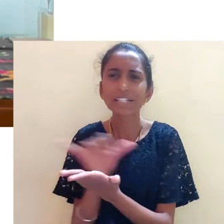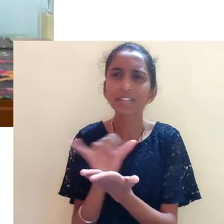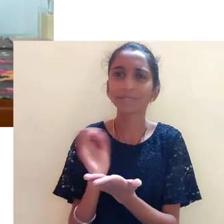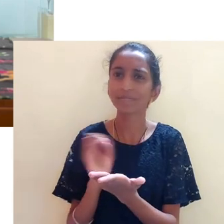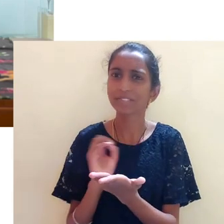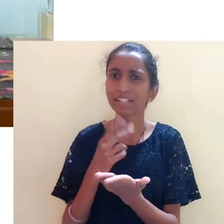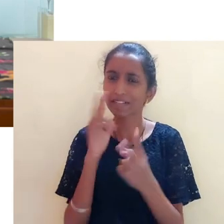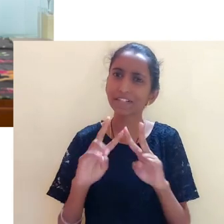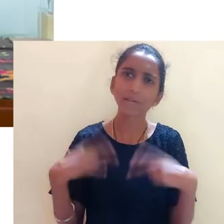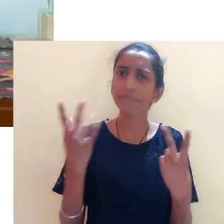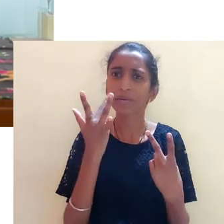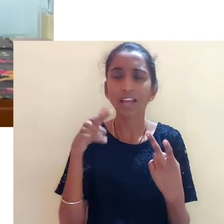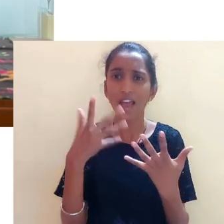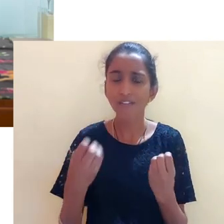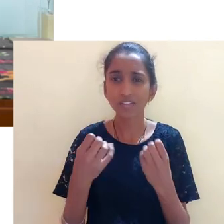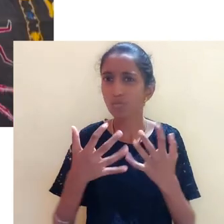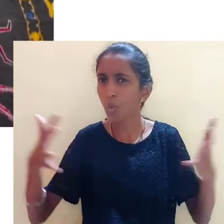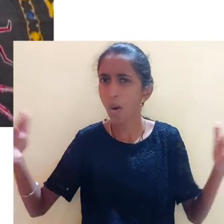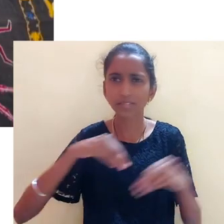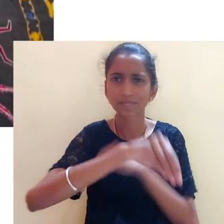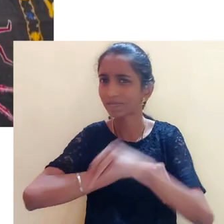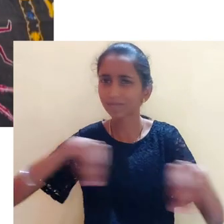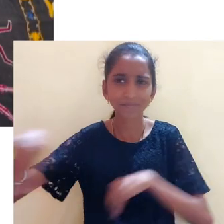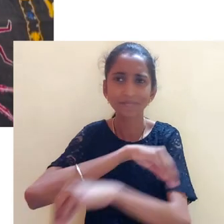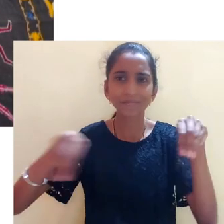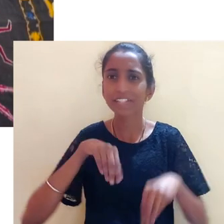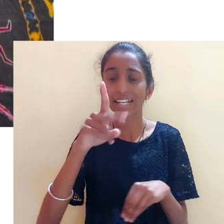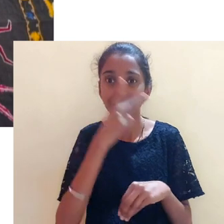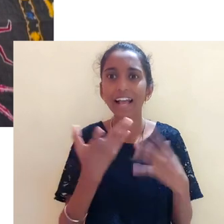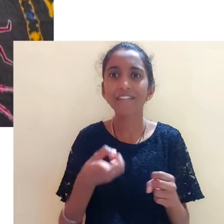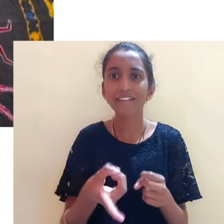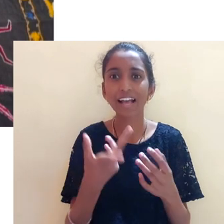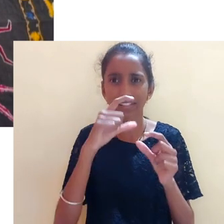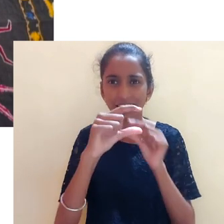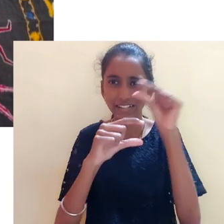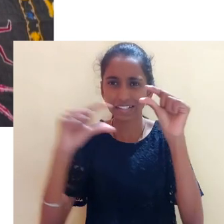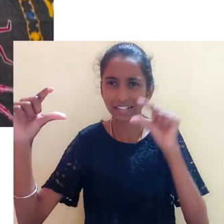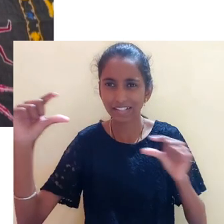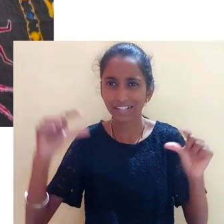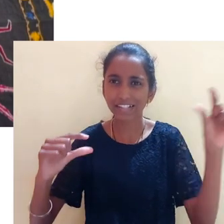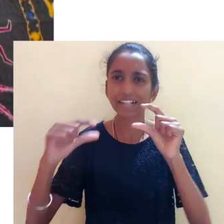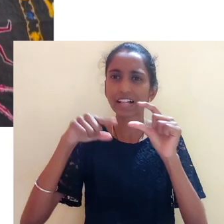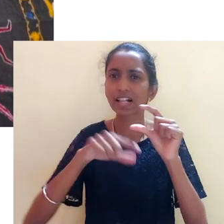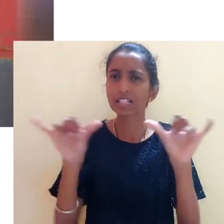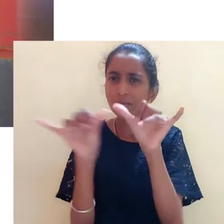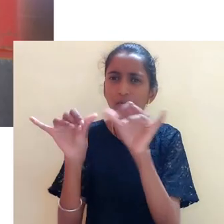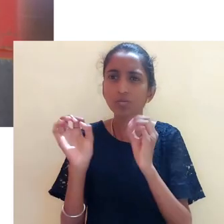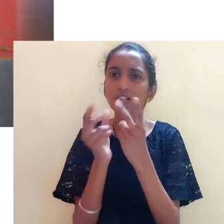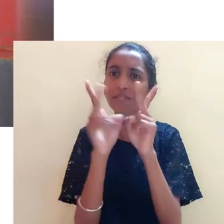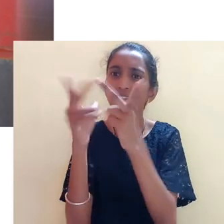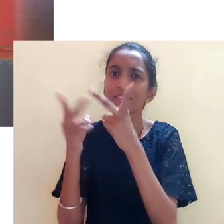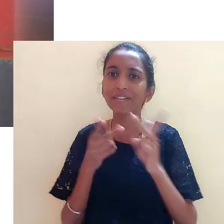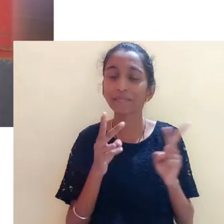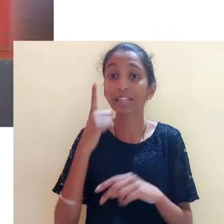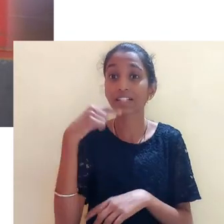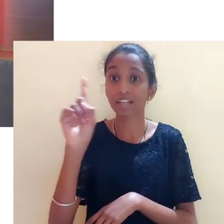mm-hmm. because there's just so much going on, yeah. and you can see that every single element in this textile is different from the other. You're entirely